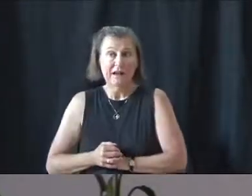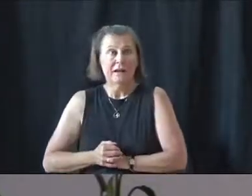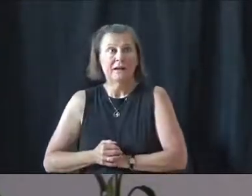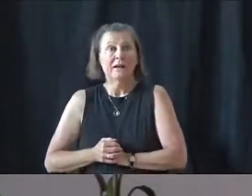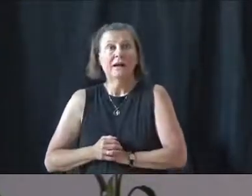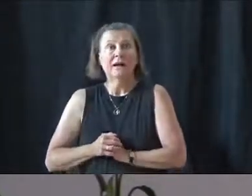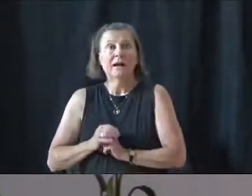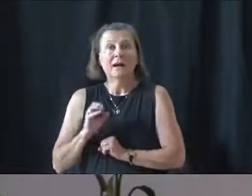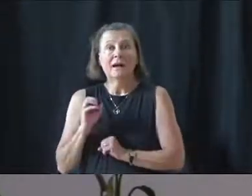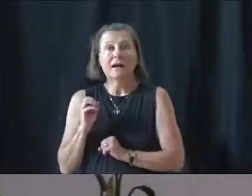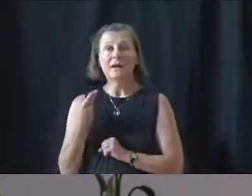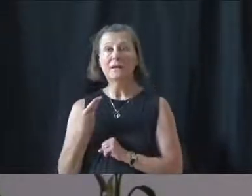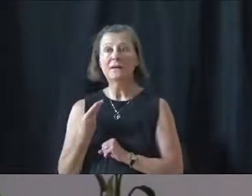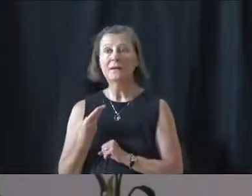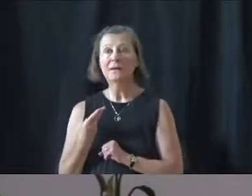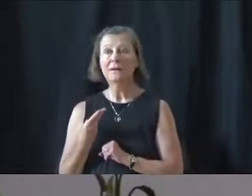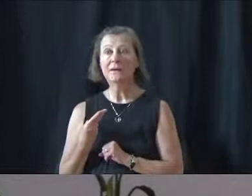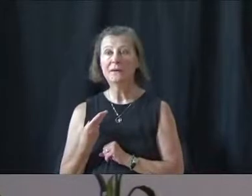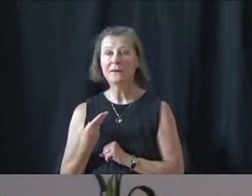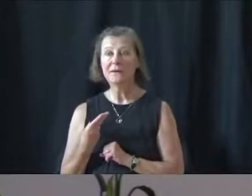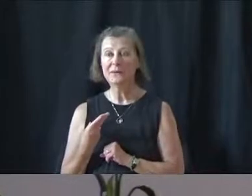Oh.